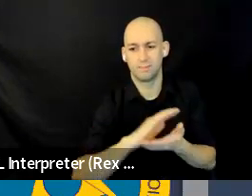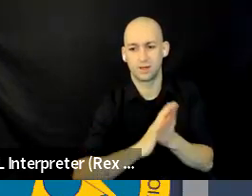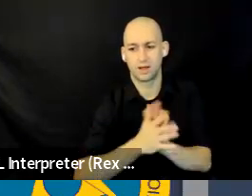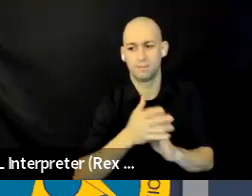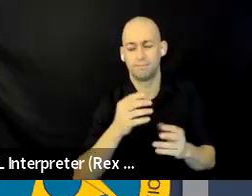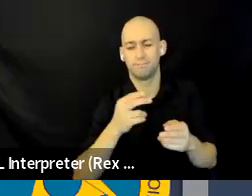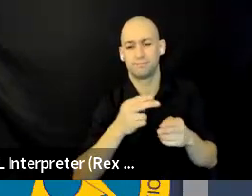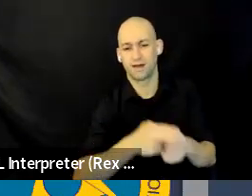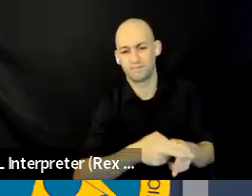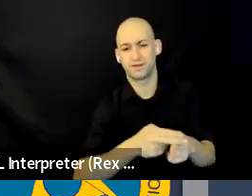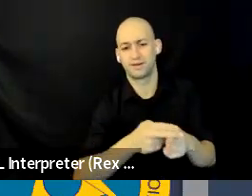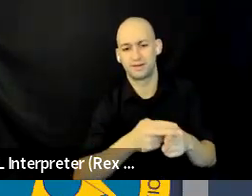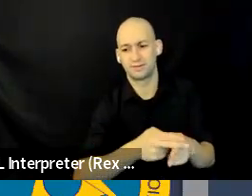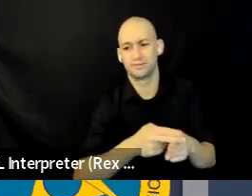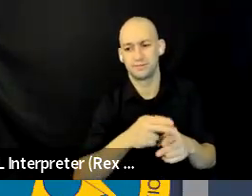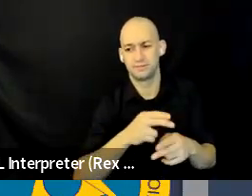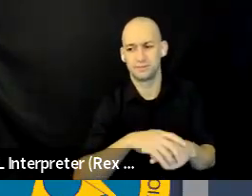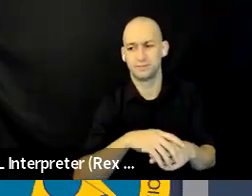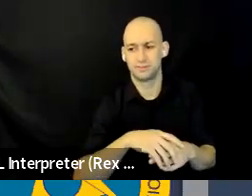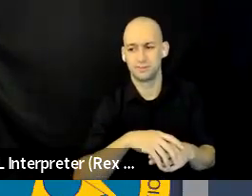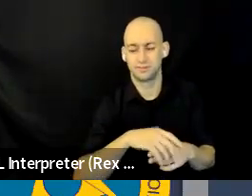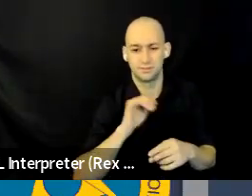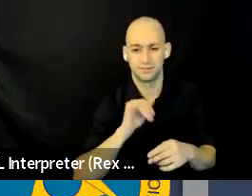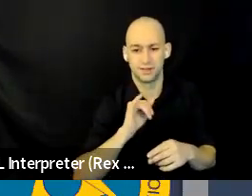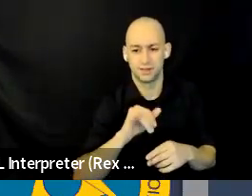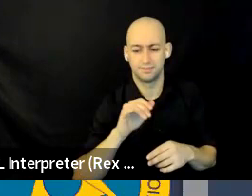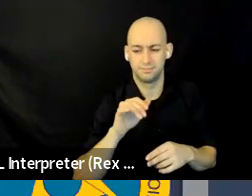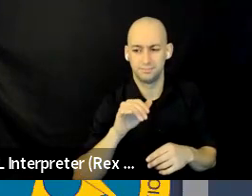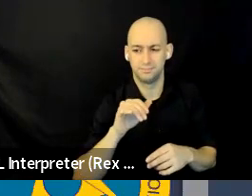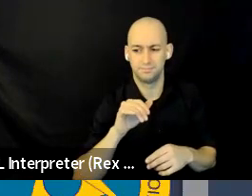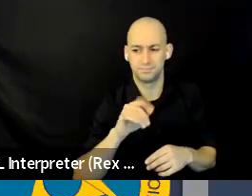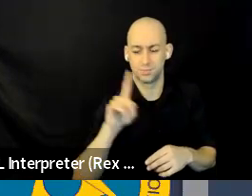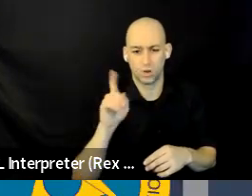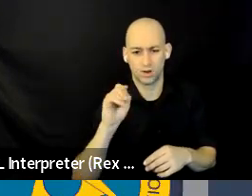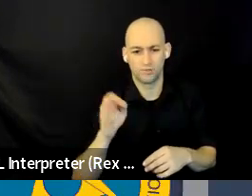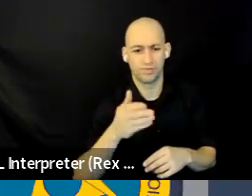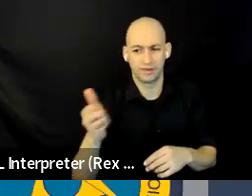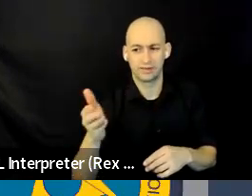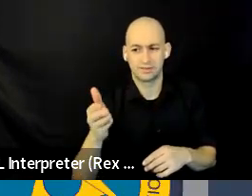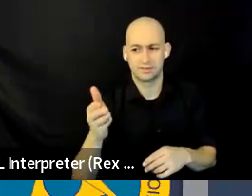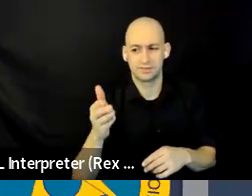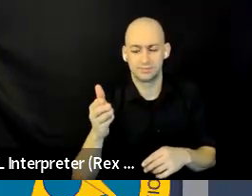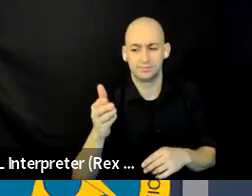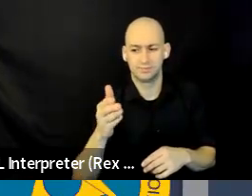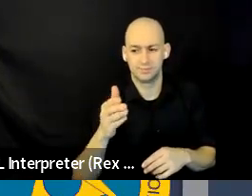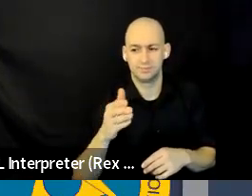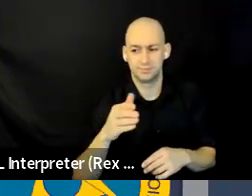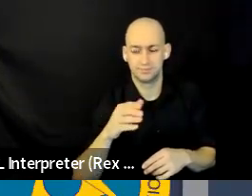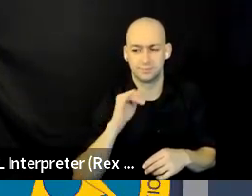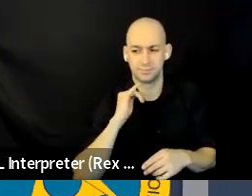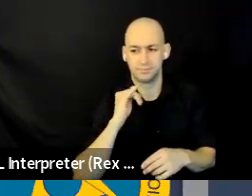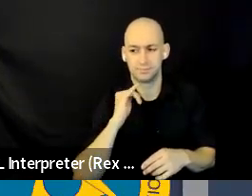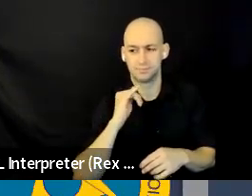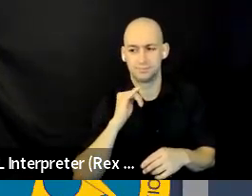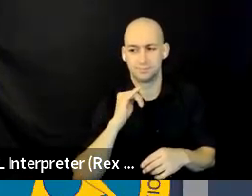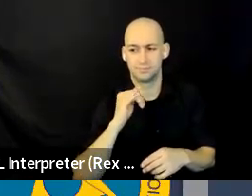heavier, and what those implications are? So yes, one of the things that the needs assessment will talk about will be, I'm sorry,